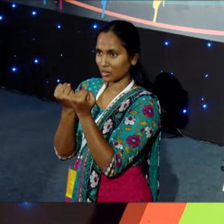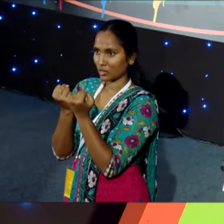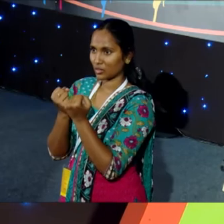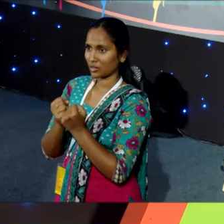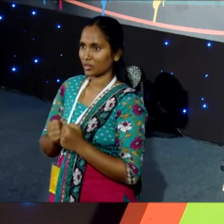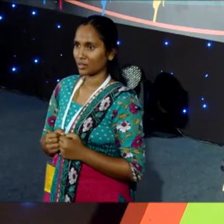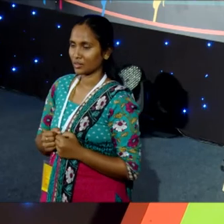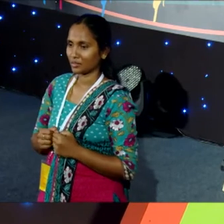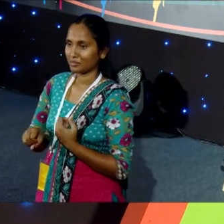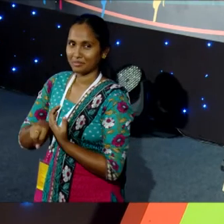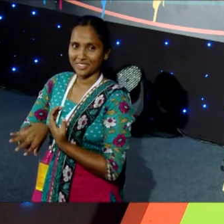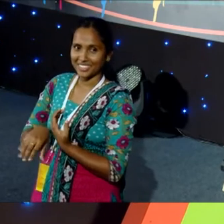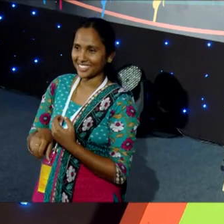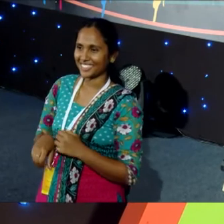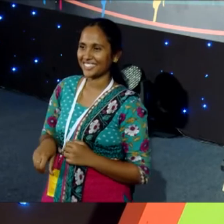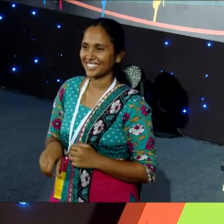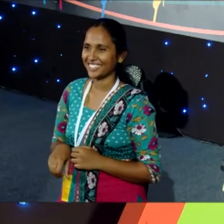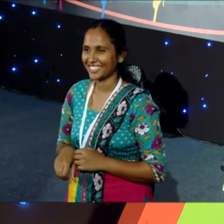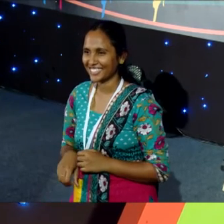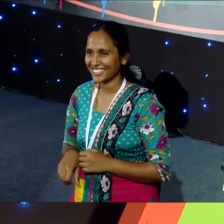of bullshit.